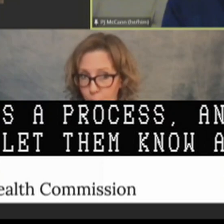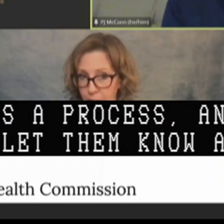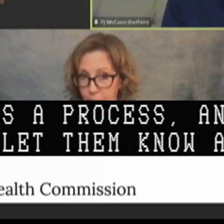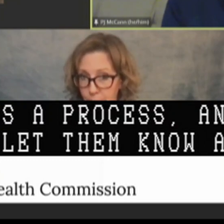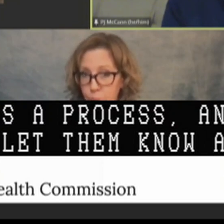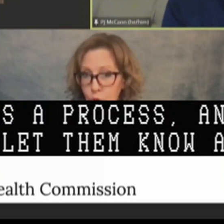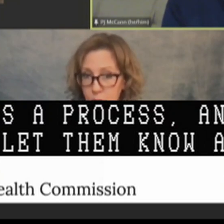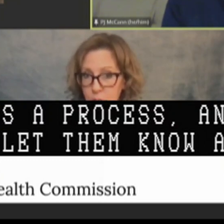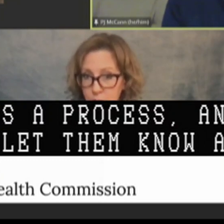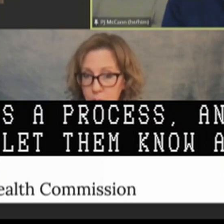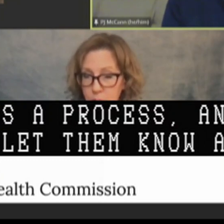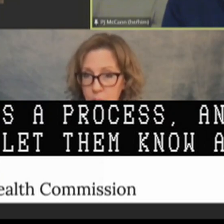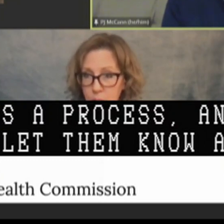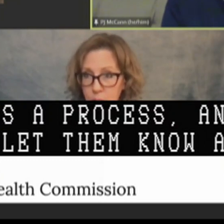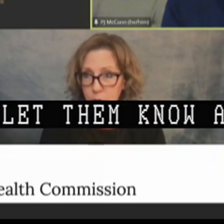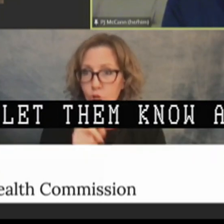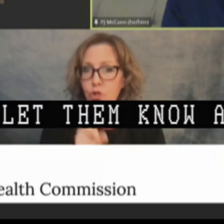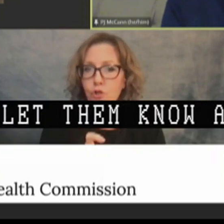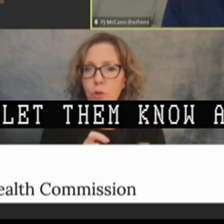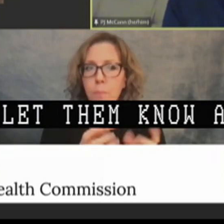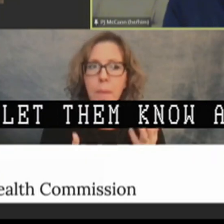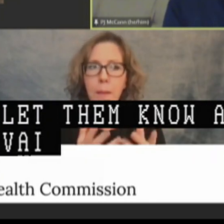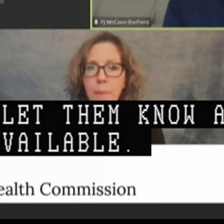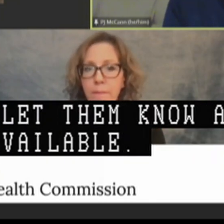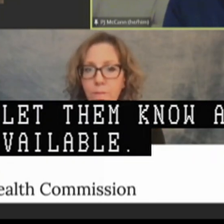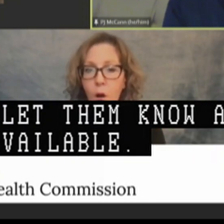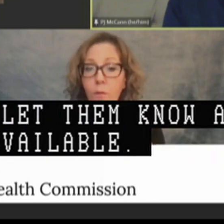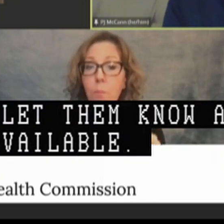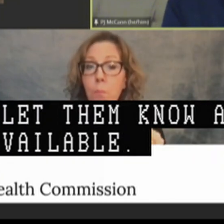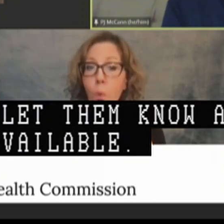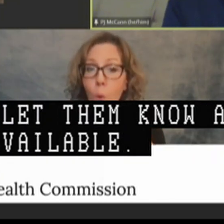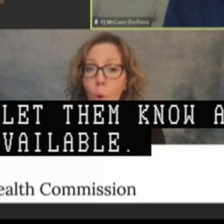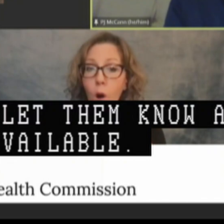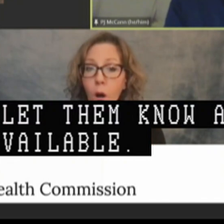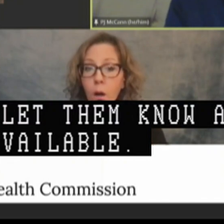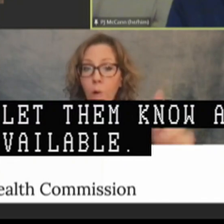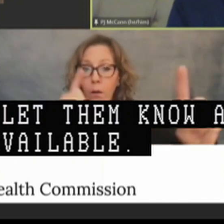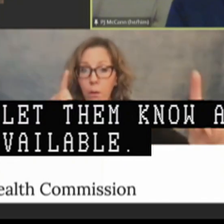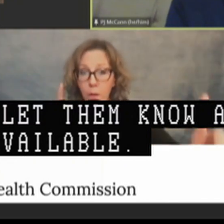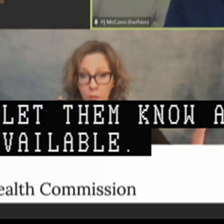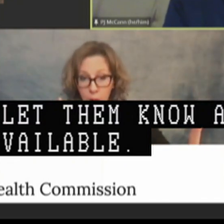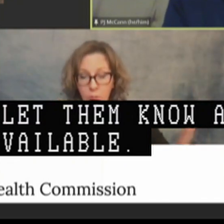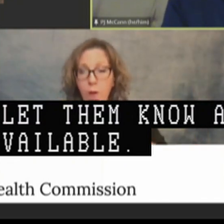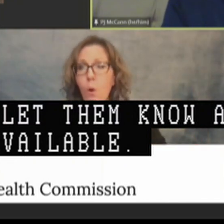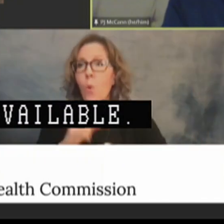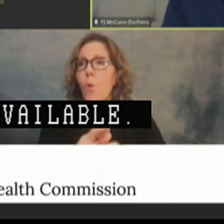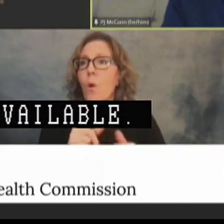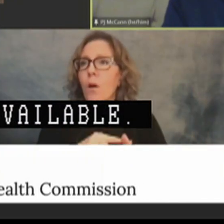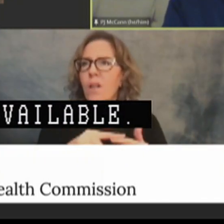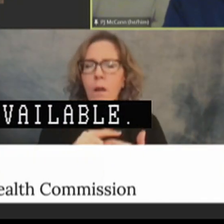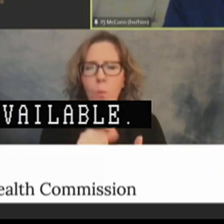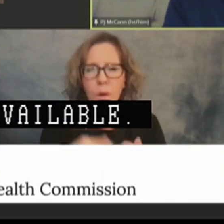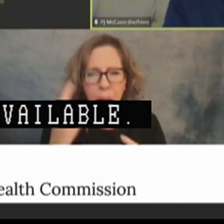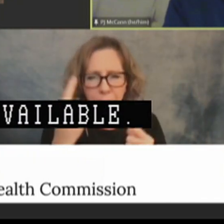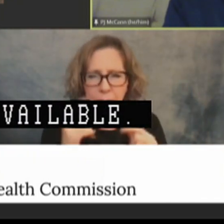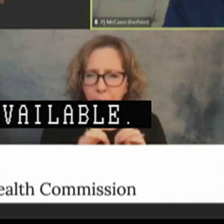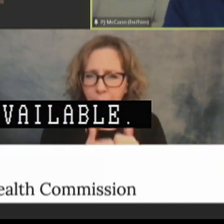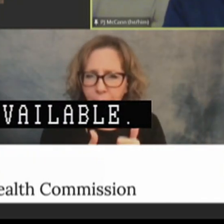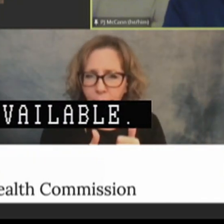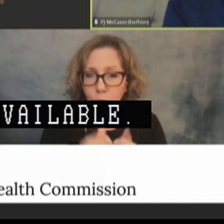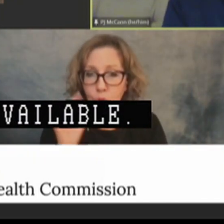sort of more social distancing, sort of. We would think along the lines of what are the ways to prevent the